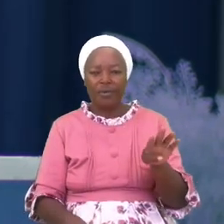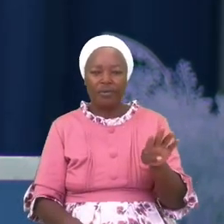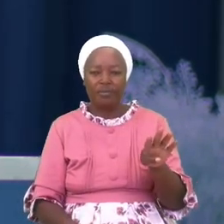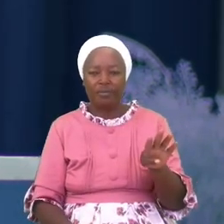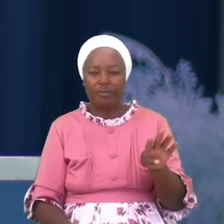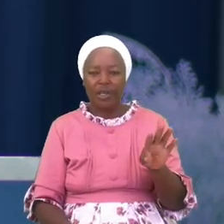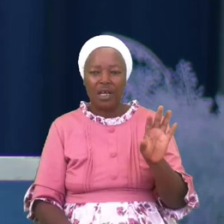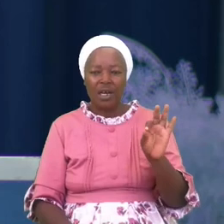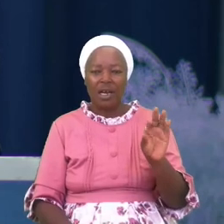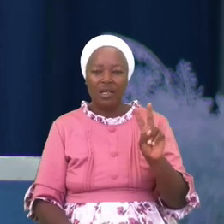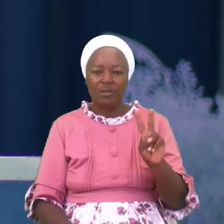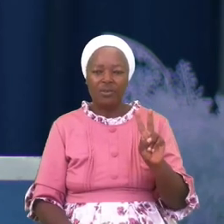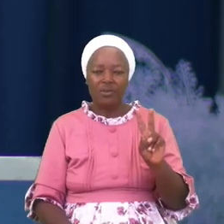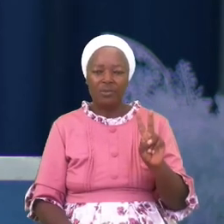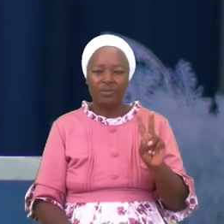+234 91 54 44 92 63.